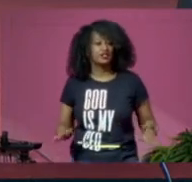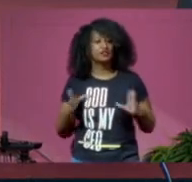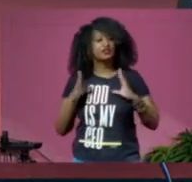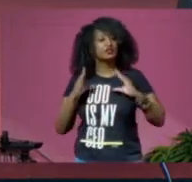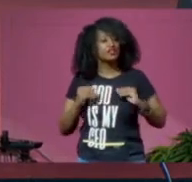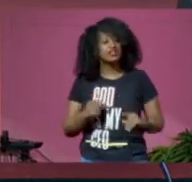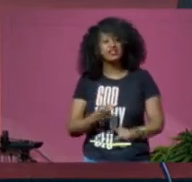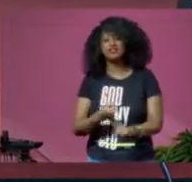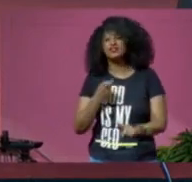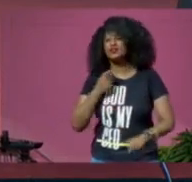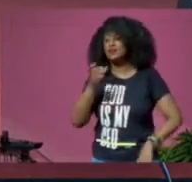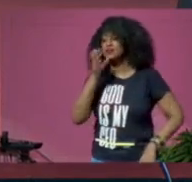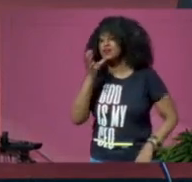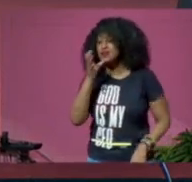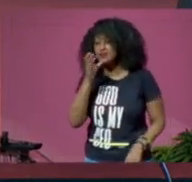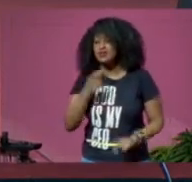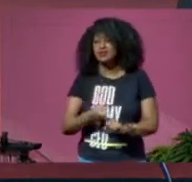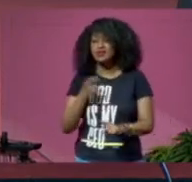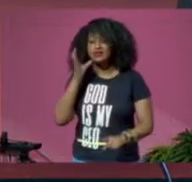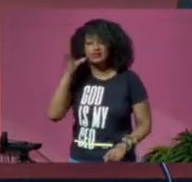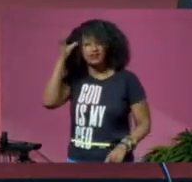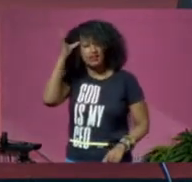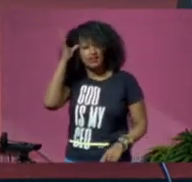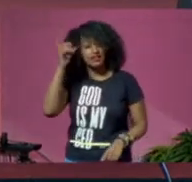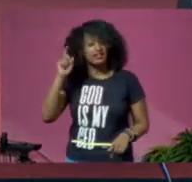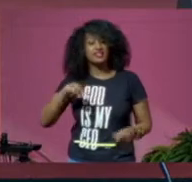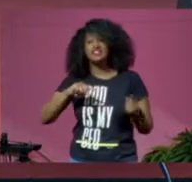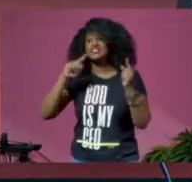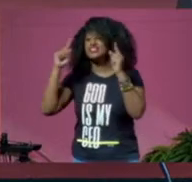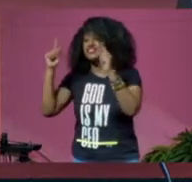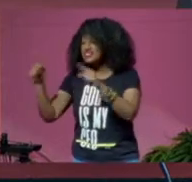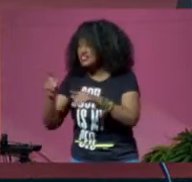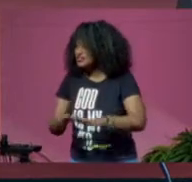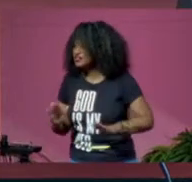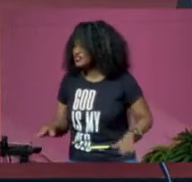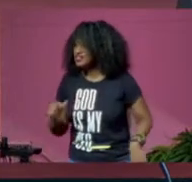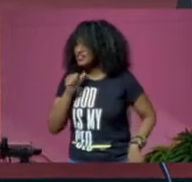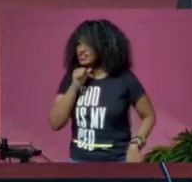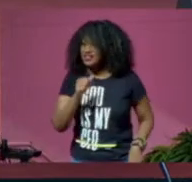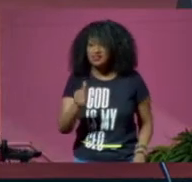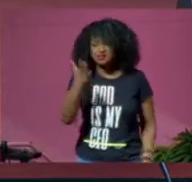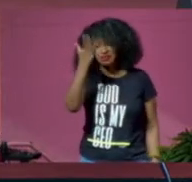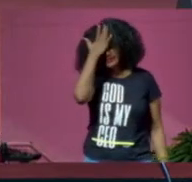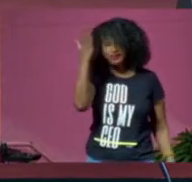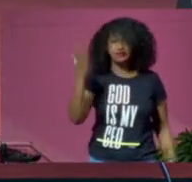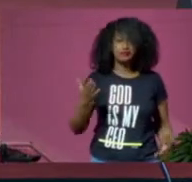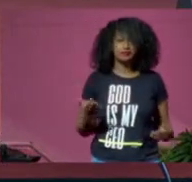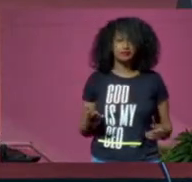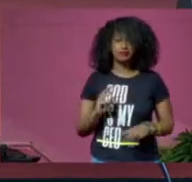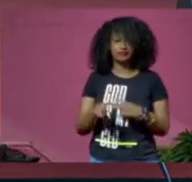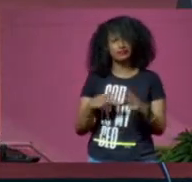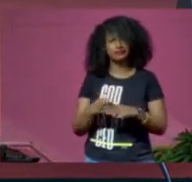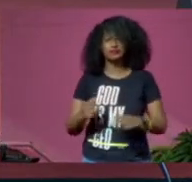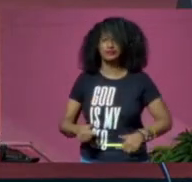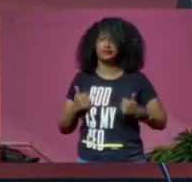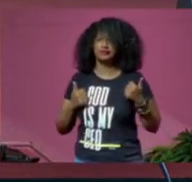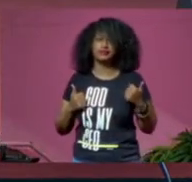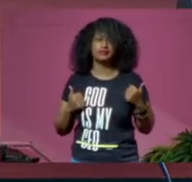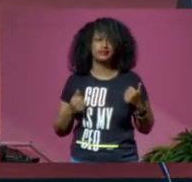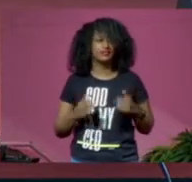duty and responsibility to give them so that they would not be ignorant of the world that they live in. They